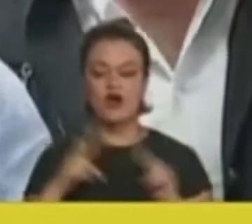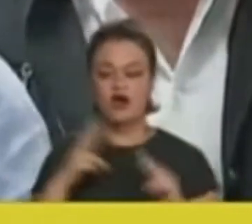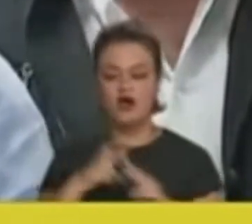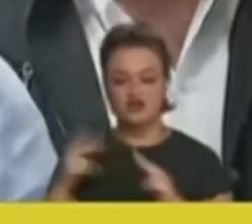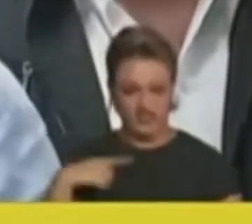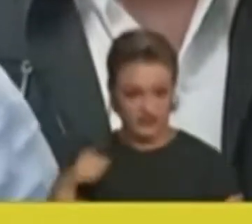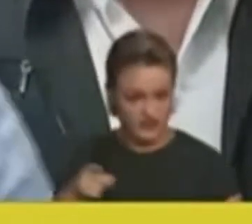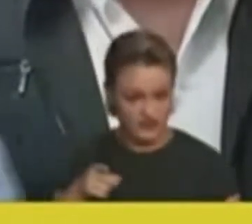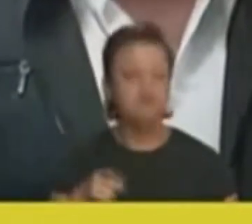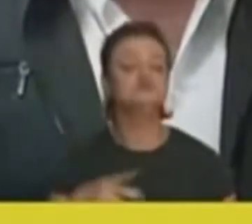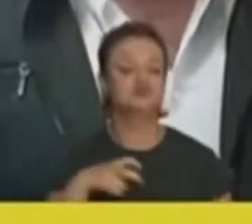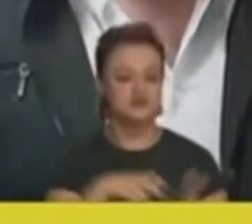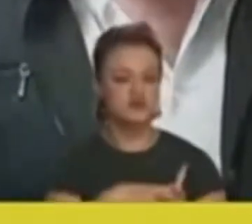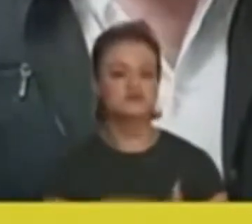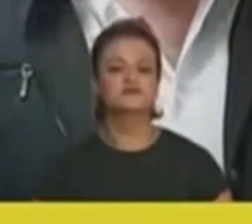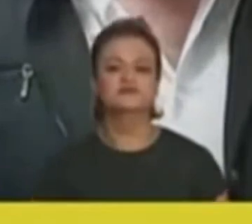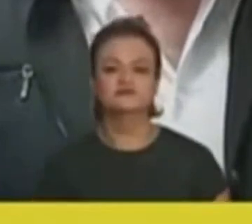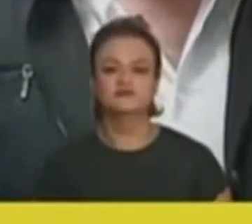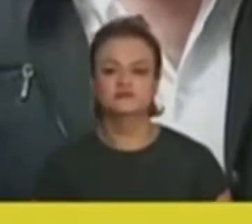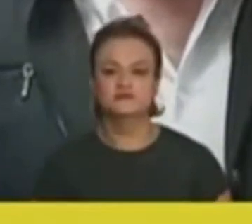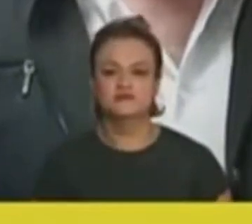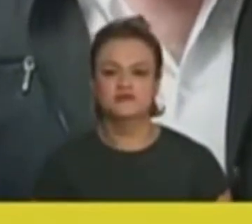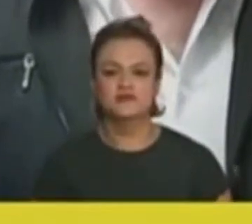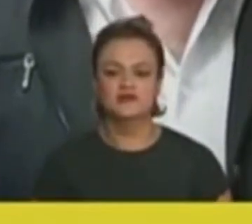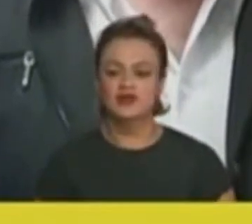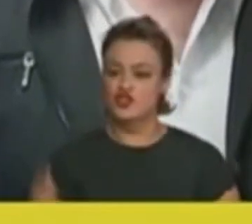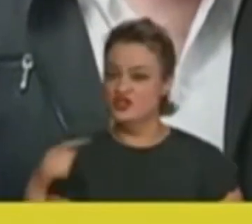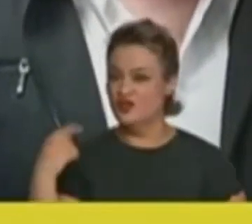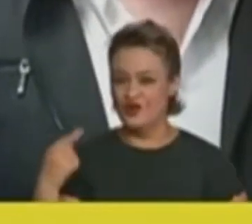I lost elections in